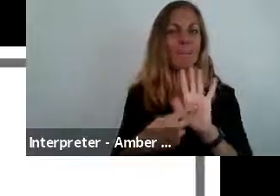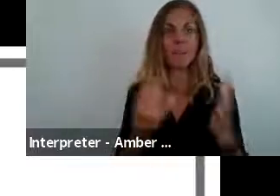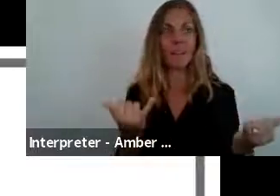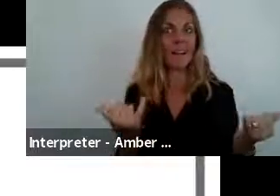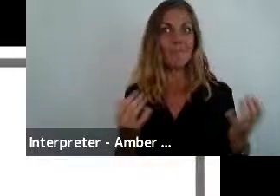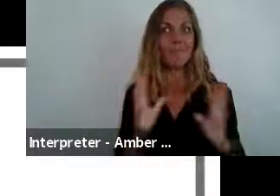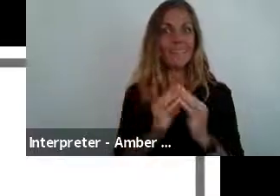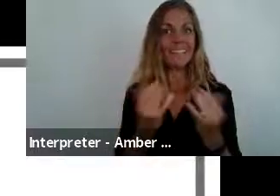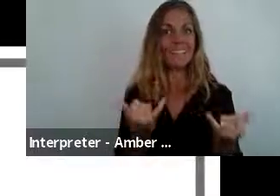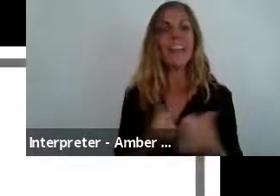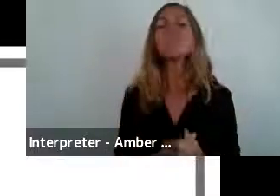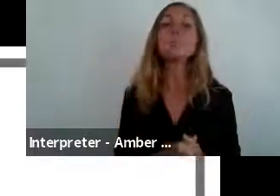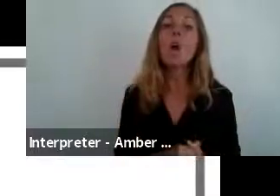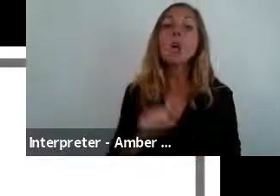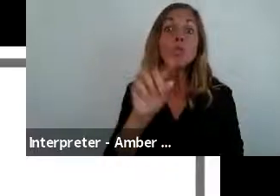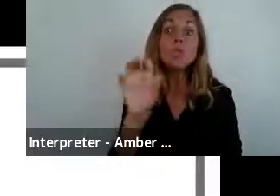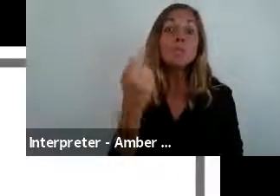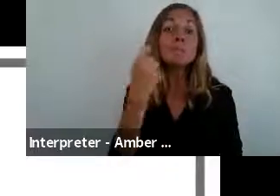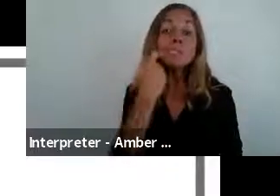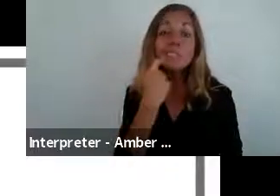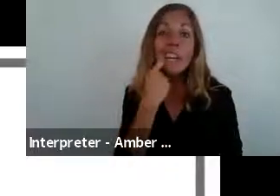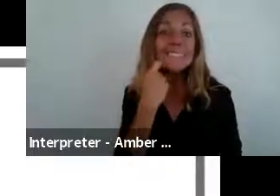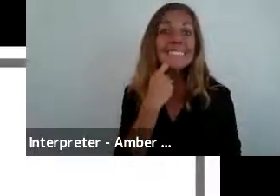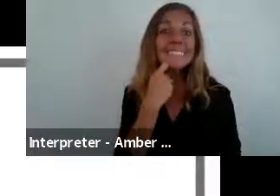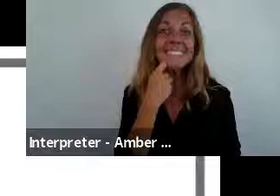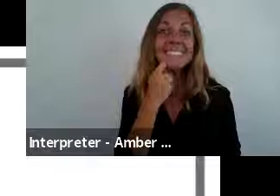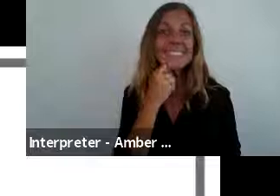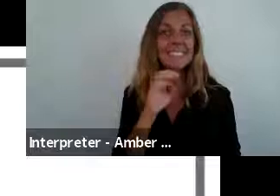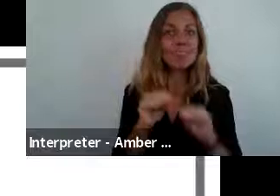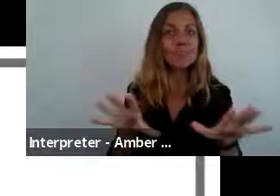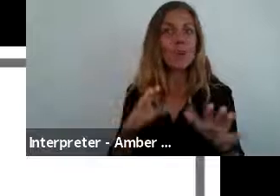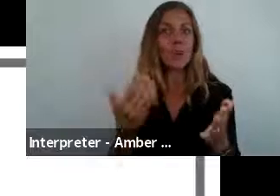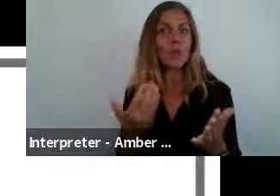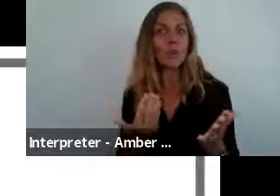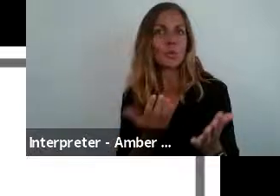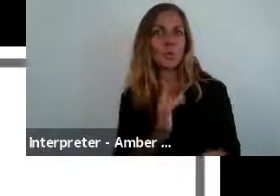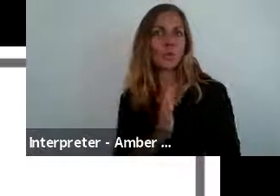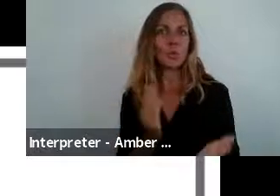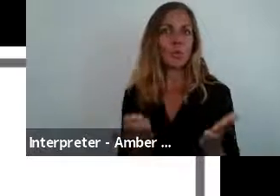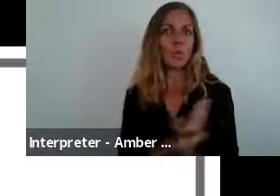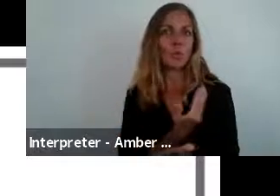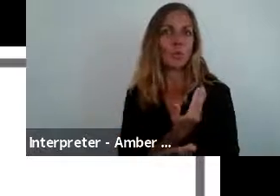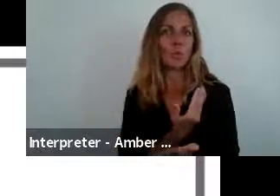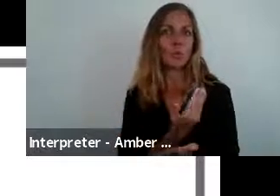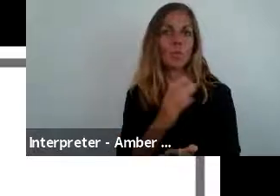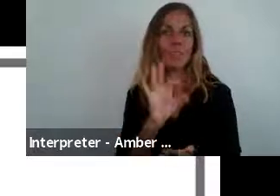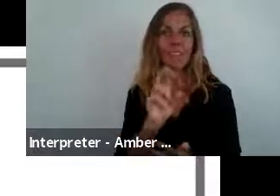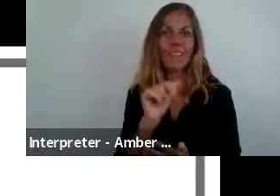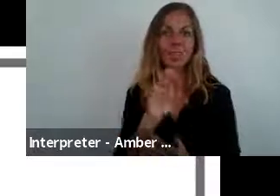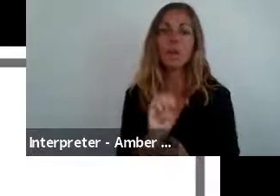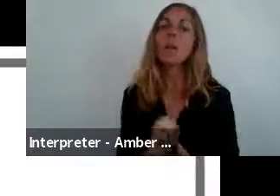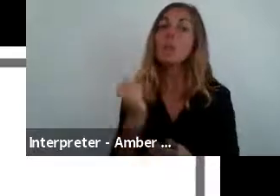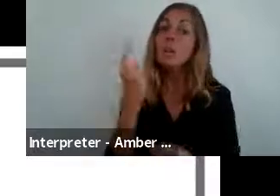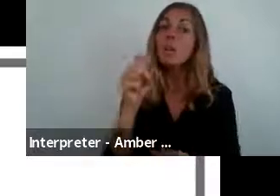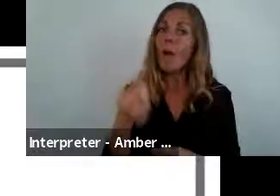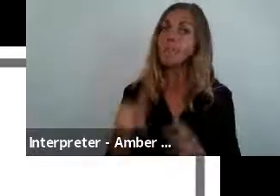today, Zoom just came out with a really cool new feature. You have to download the